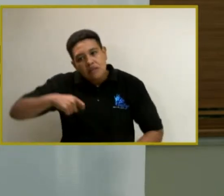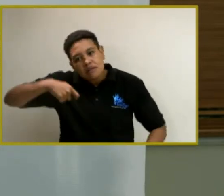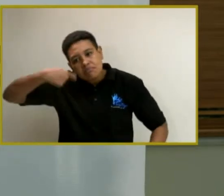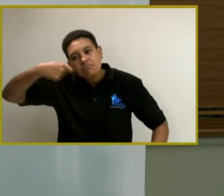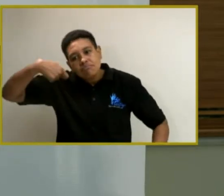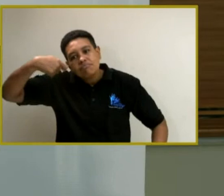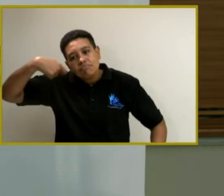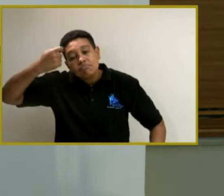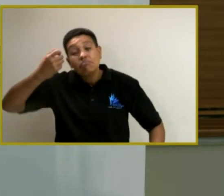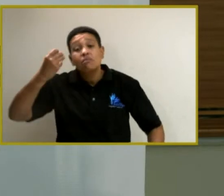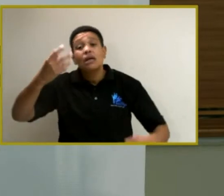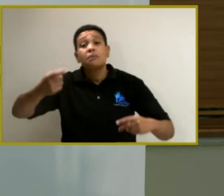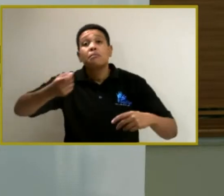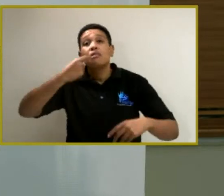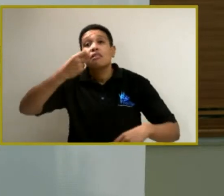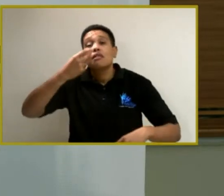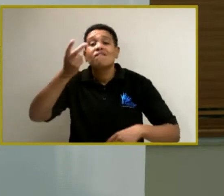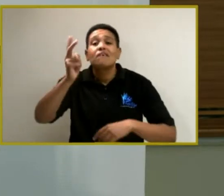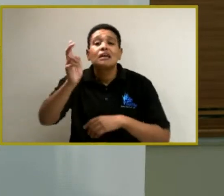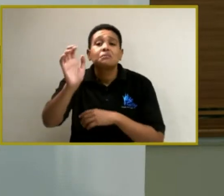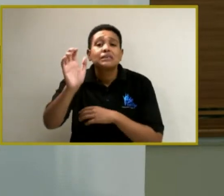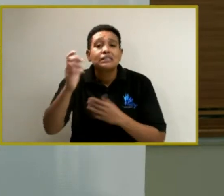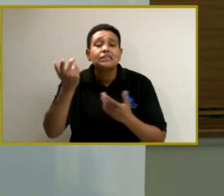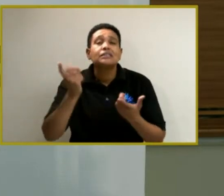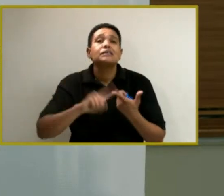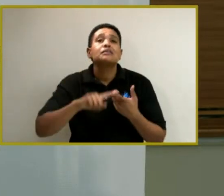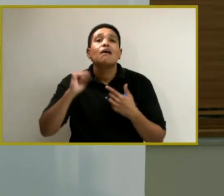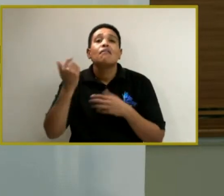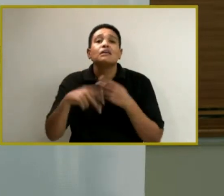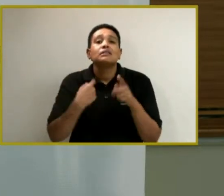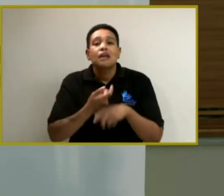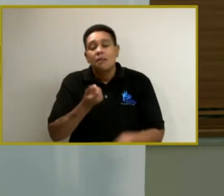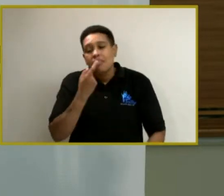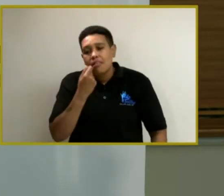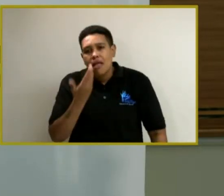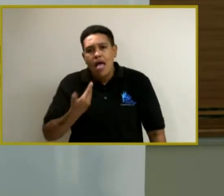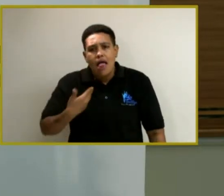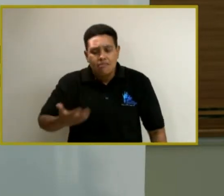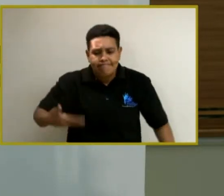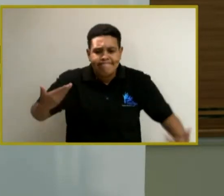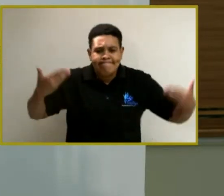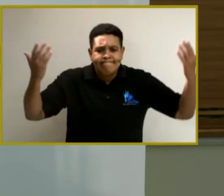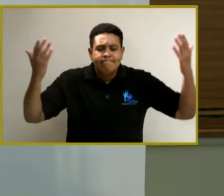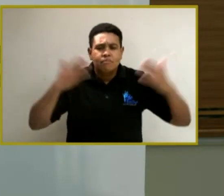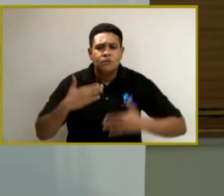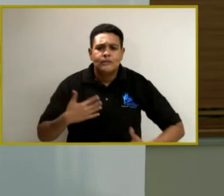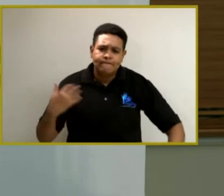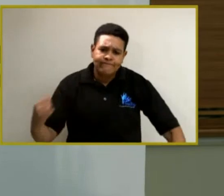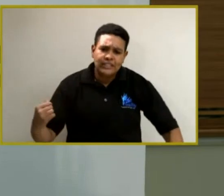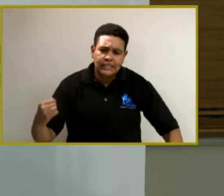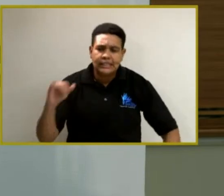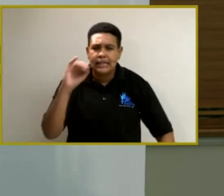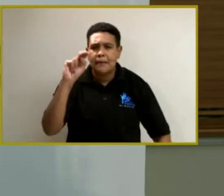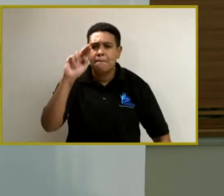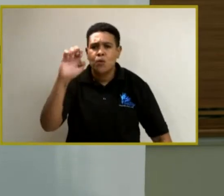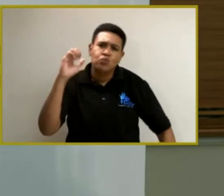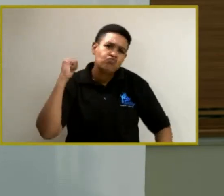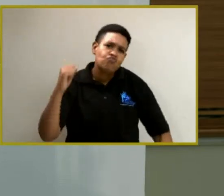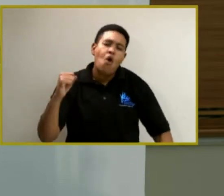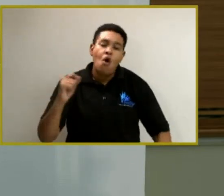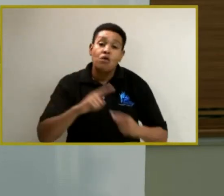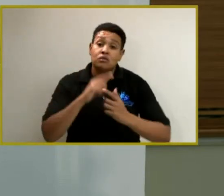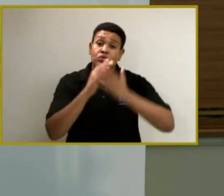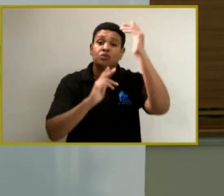some supplementation, vitamin C tablets, other kind of supplement to boost their immune system. And some persons just will